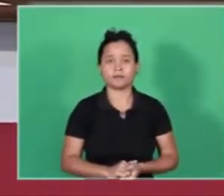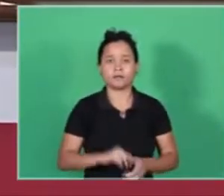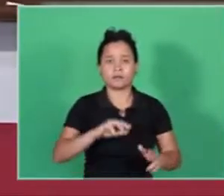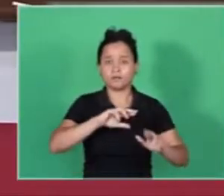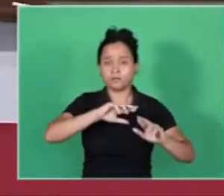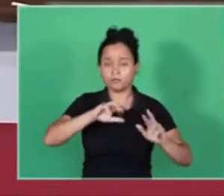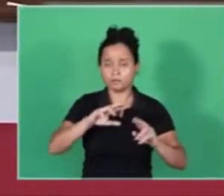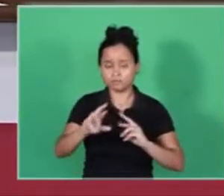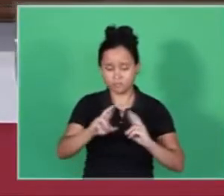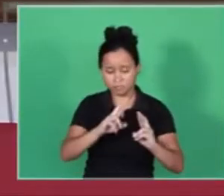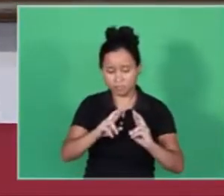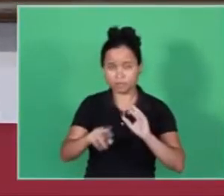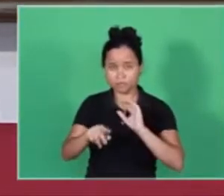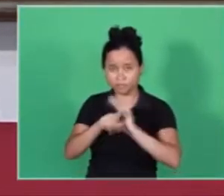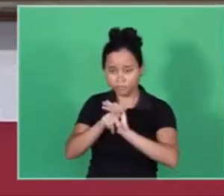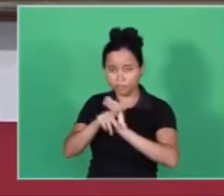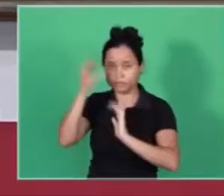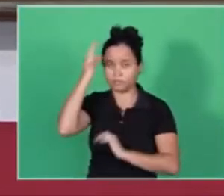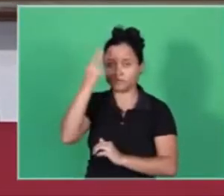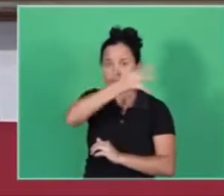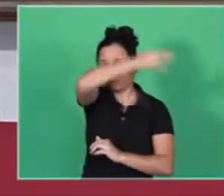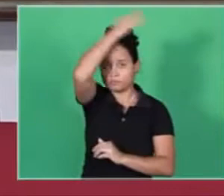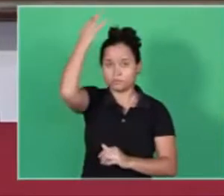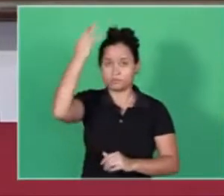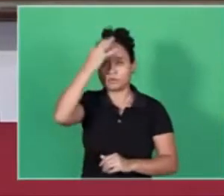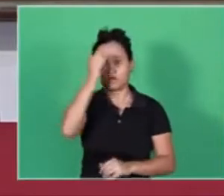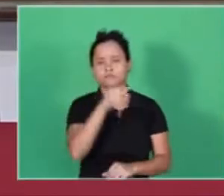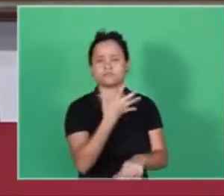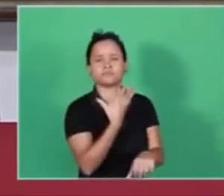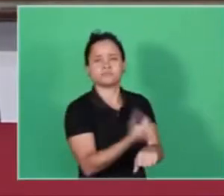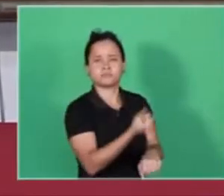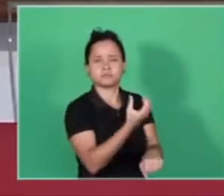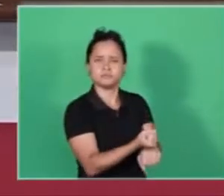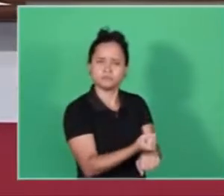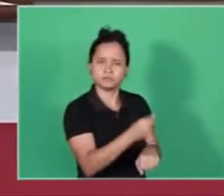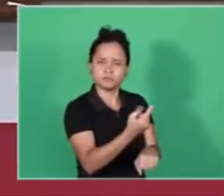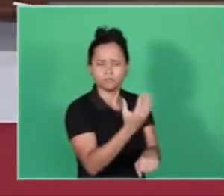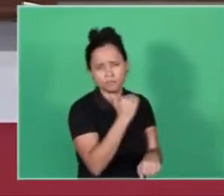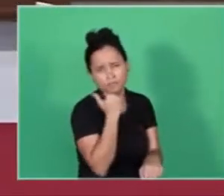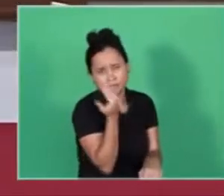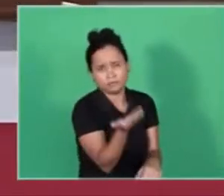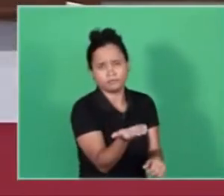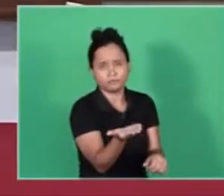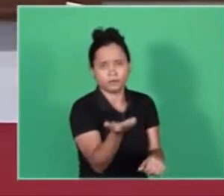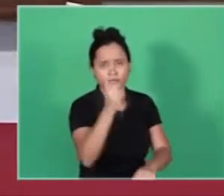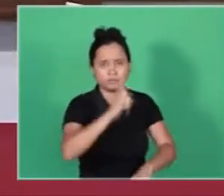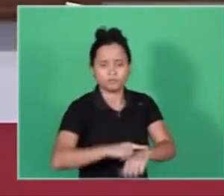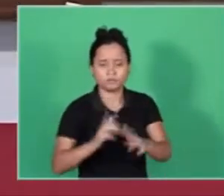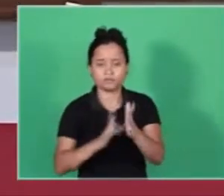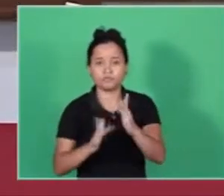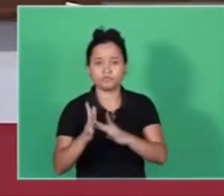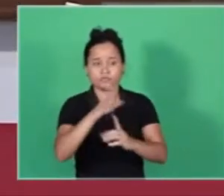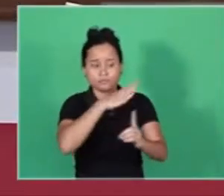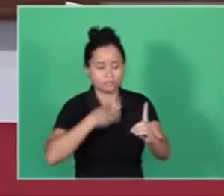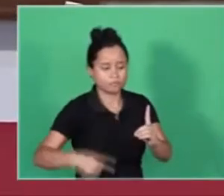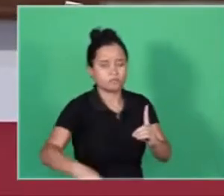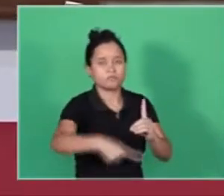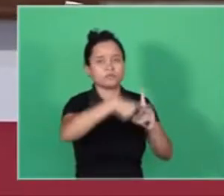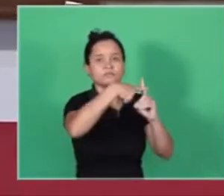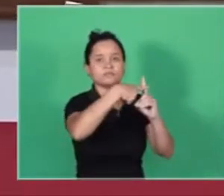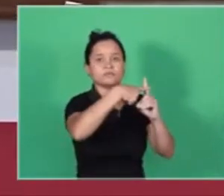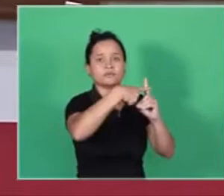cannot equal with what's of the spirit. Which is matter died. When Jesus died on the cross of